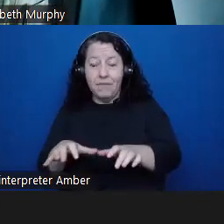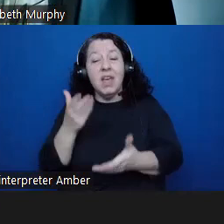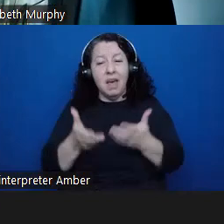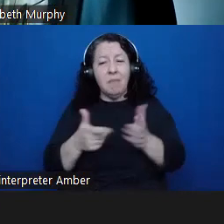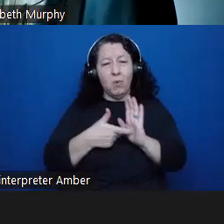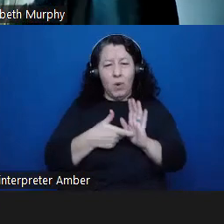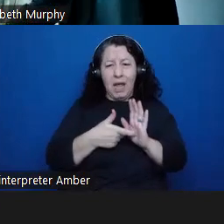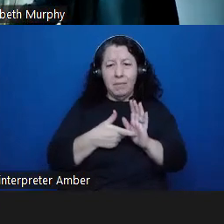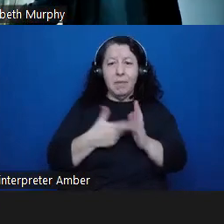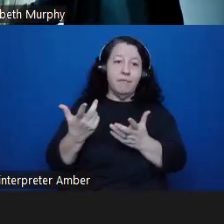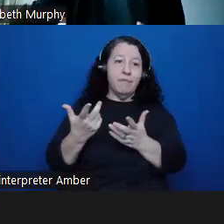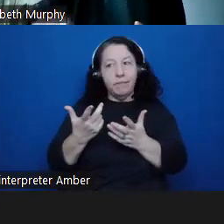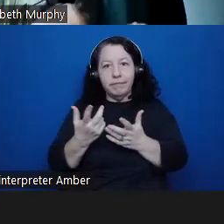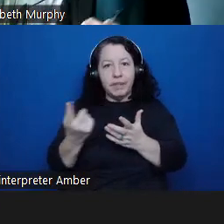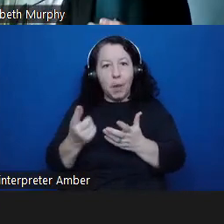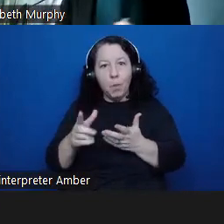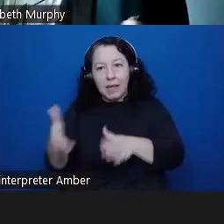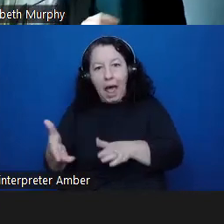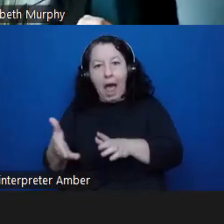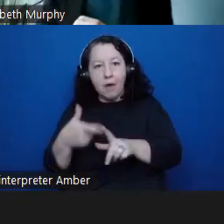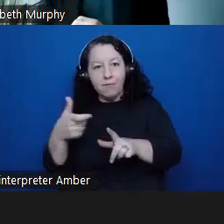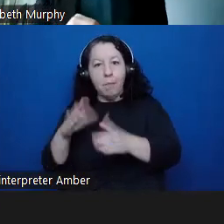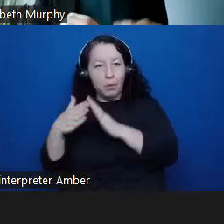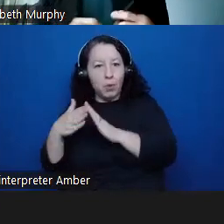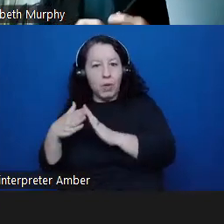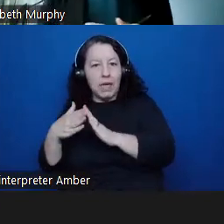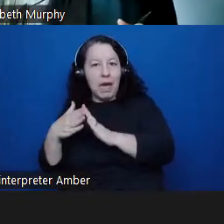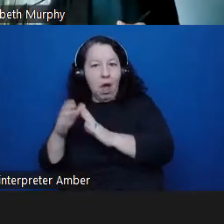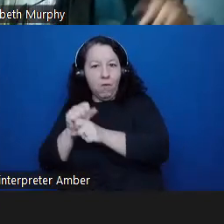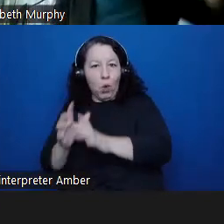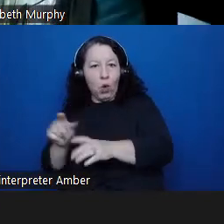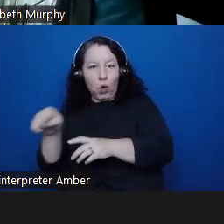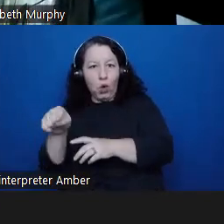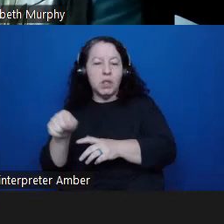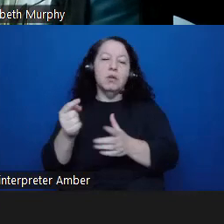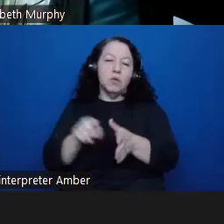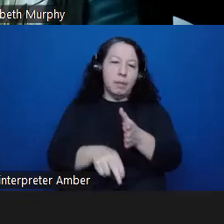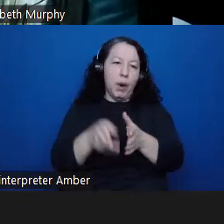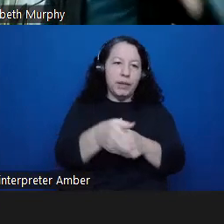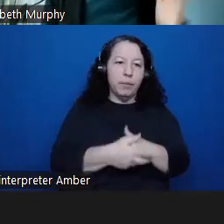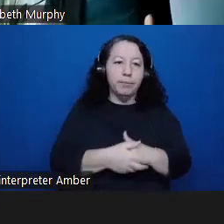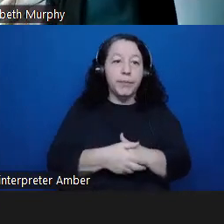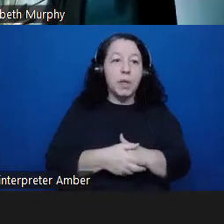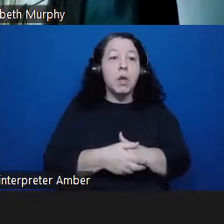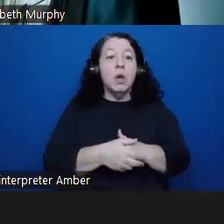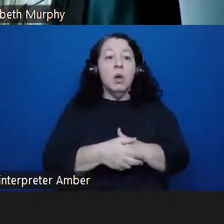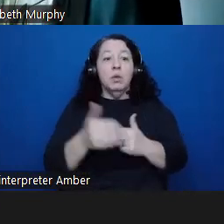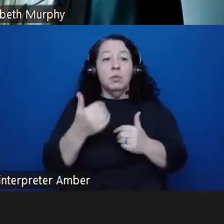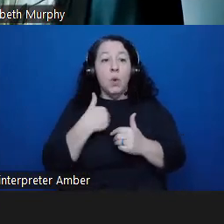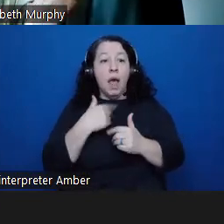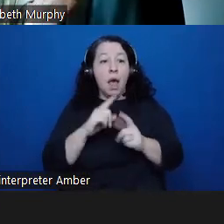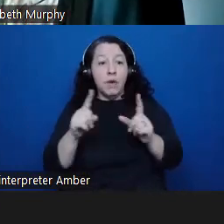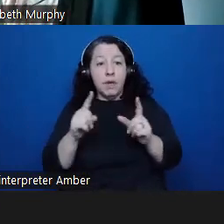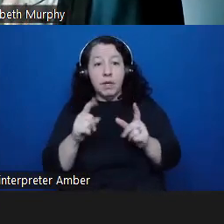craft workers. As regards funerary activity at the production site of Buto in Egypt, there was another example